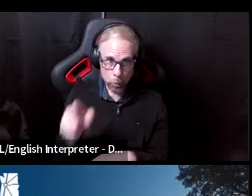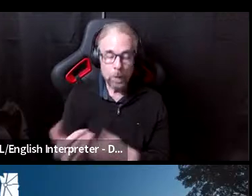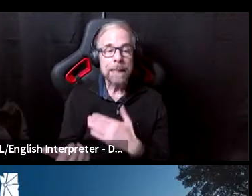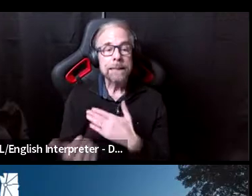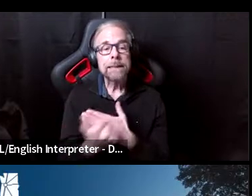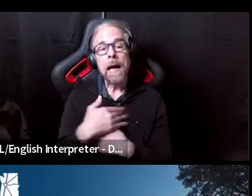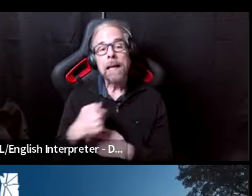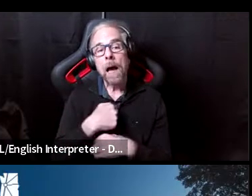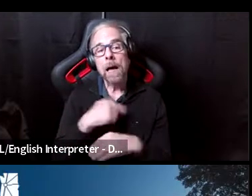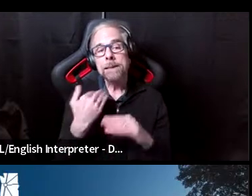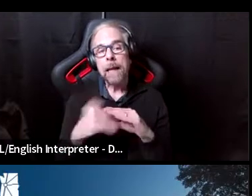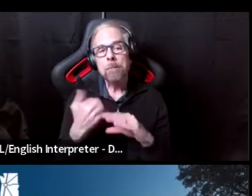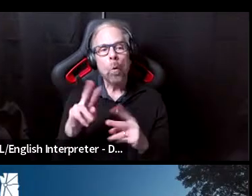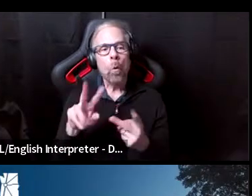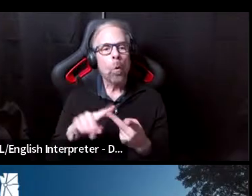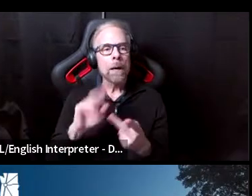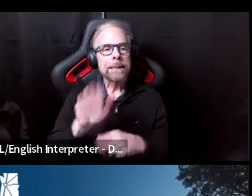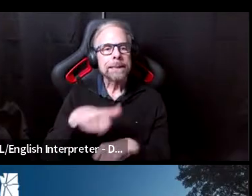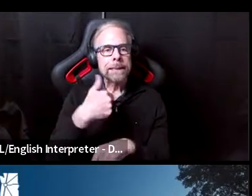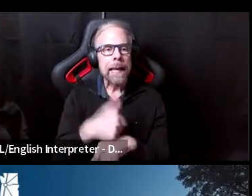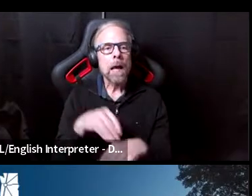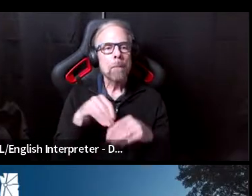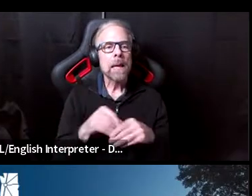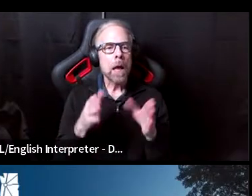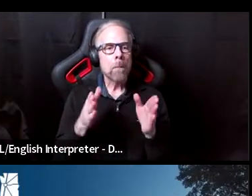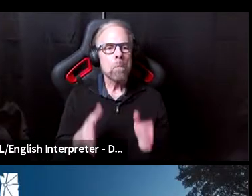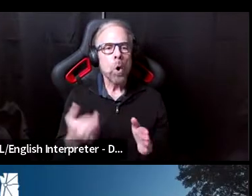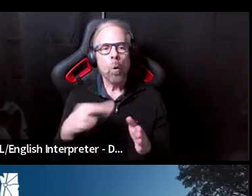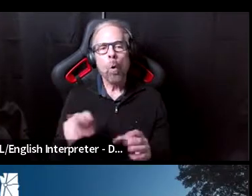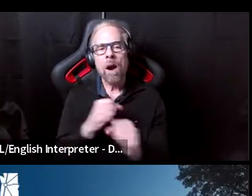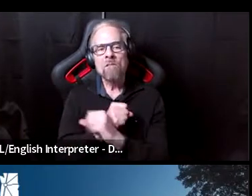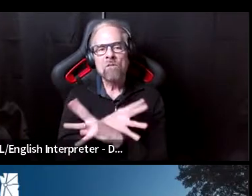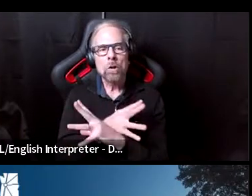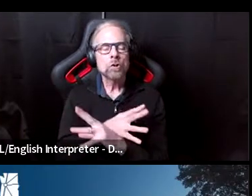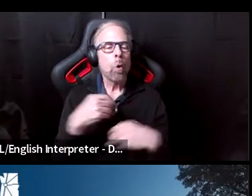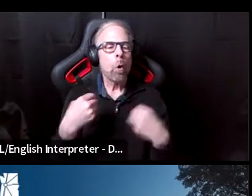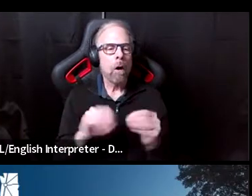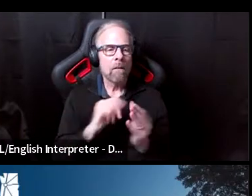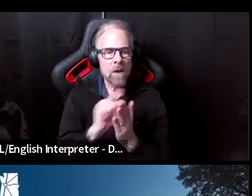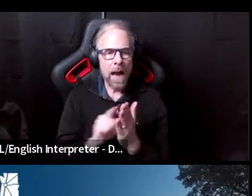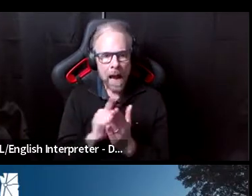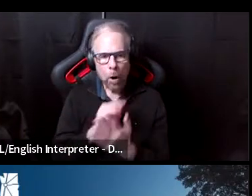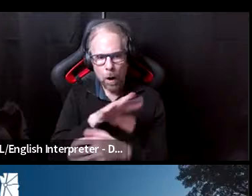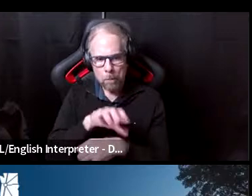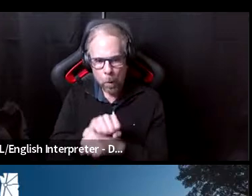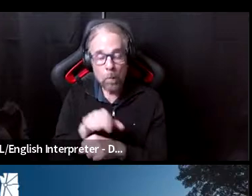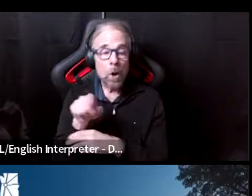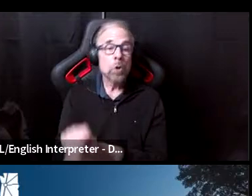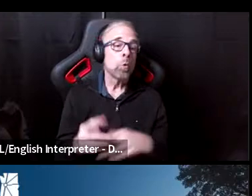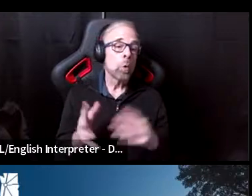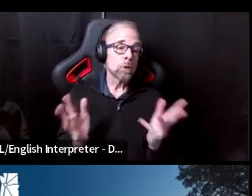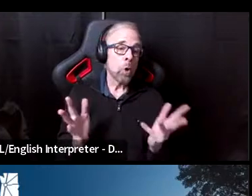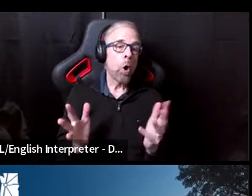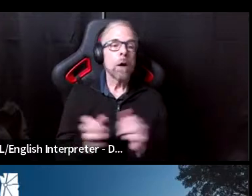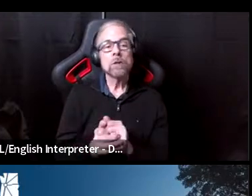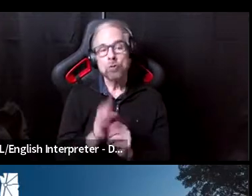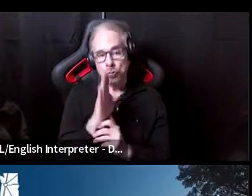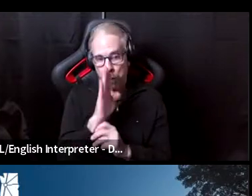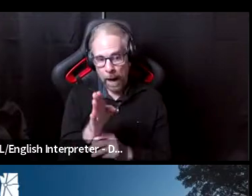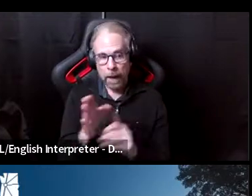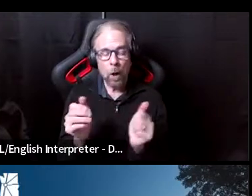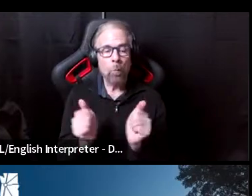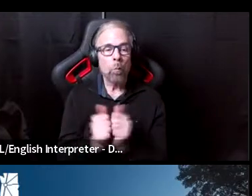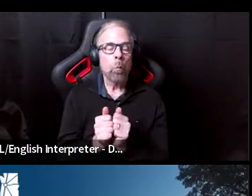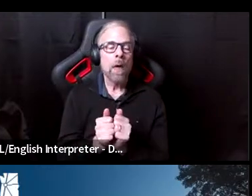email or set up an in-person or virtual office hours appointment where you can talk directly with